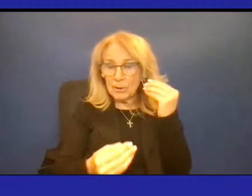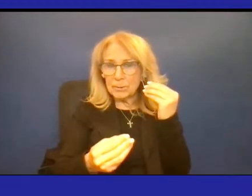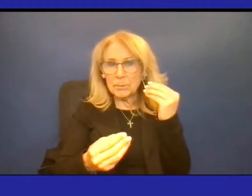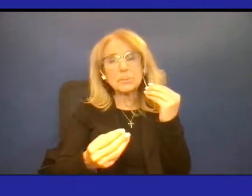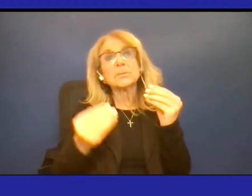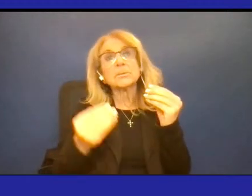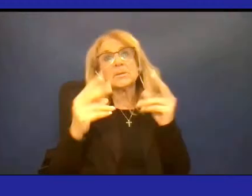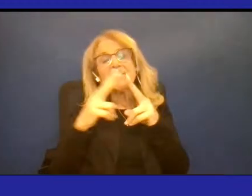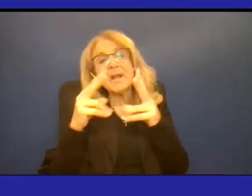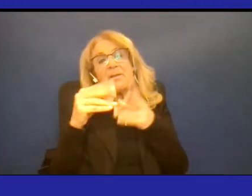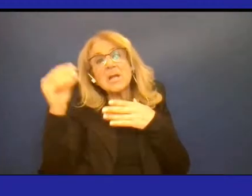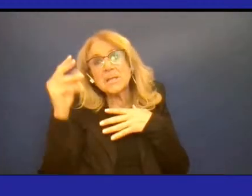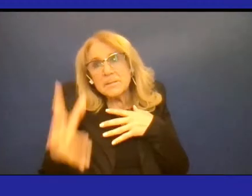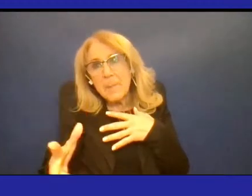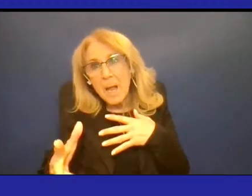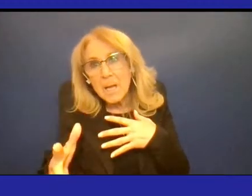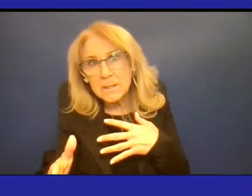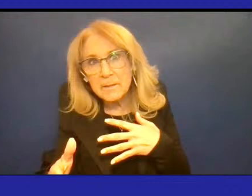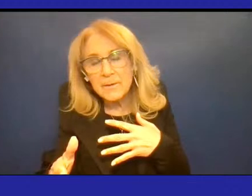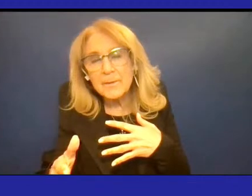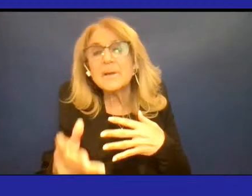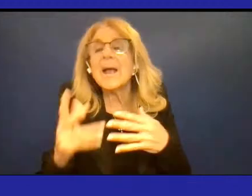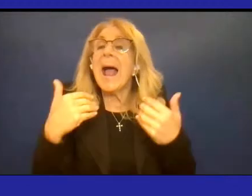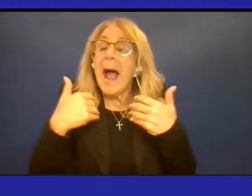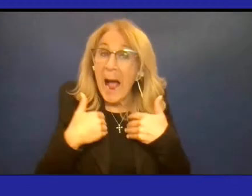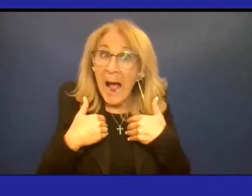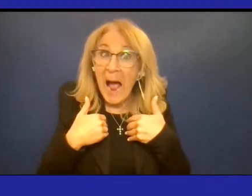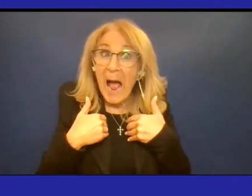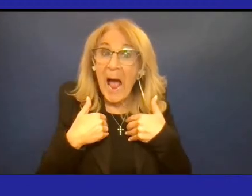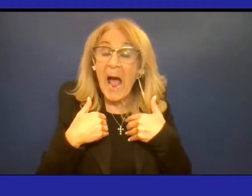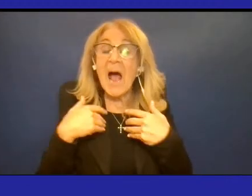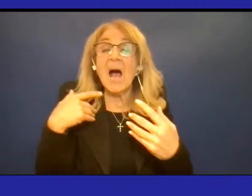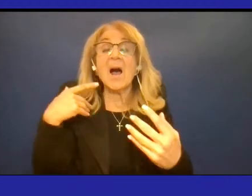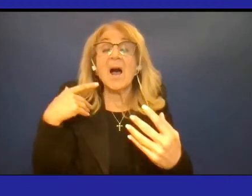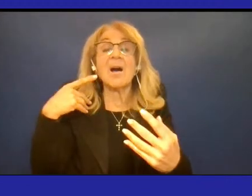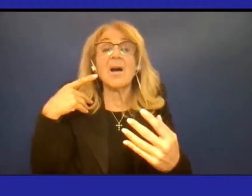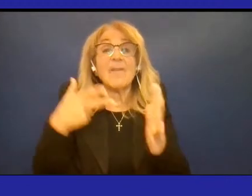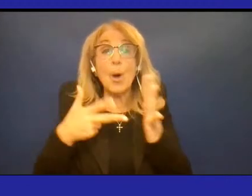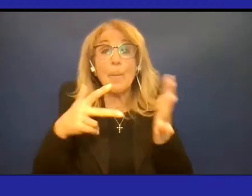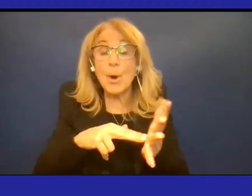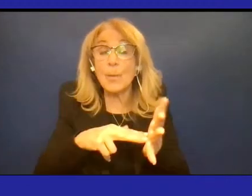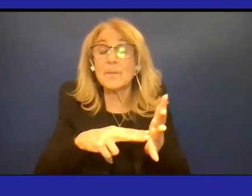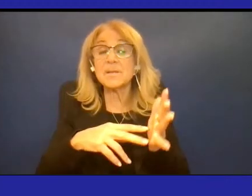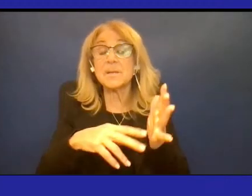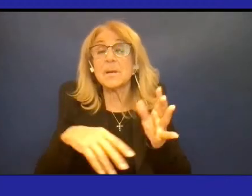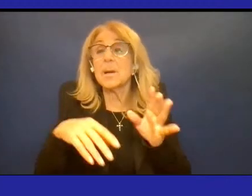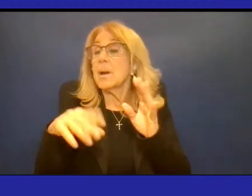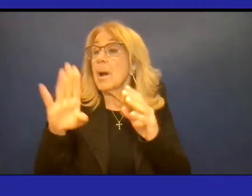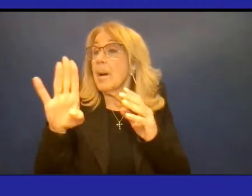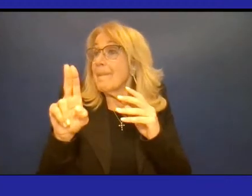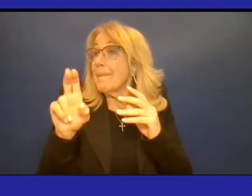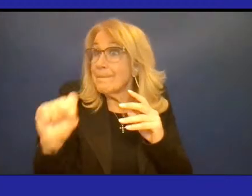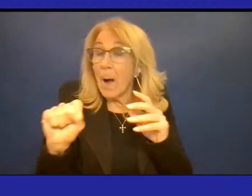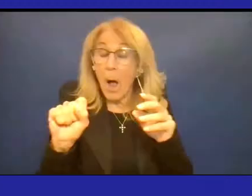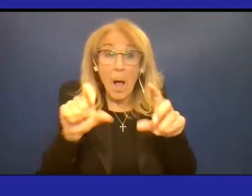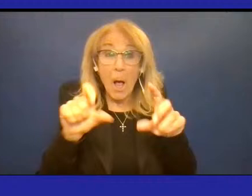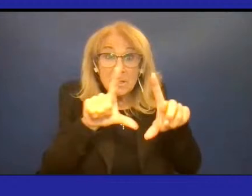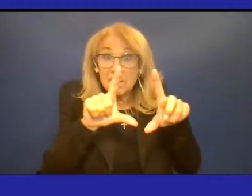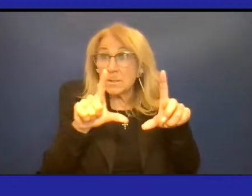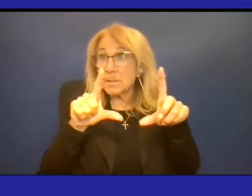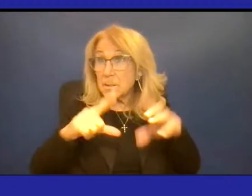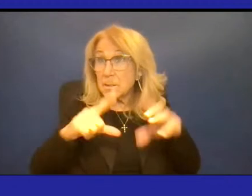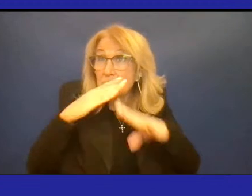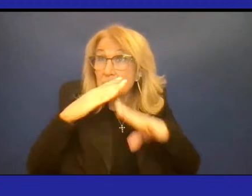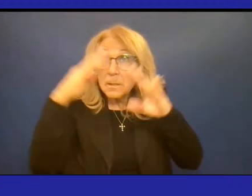I mean, again, there is a purpose for that on a bus shelter, on a poster, right, on the, something not that every you're, page will but be- not